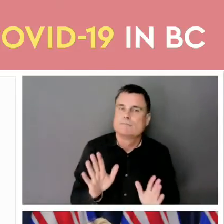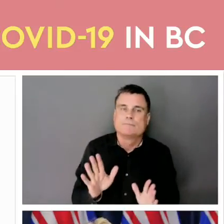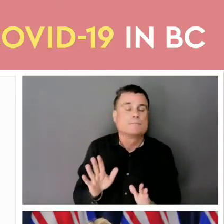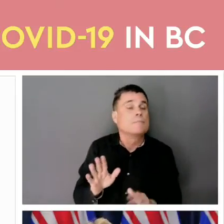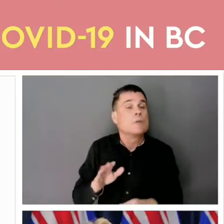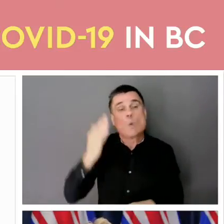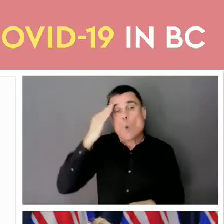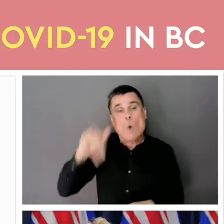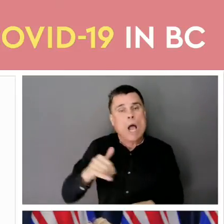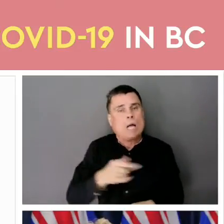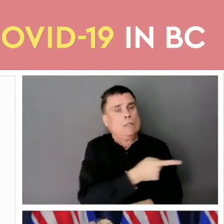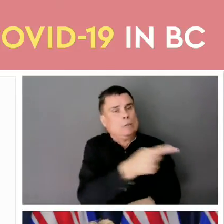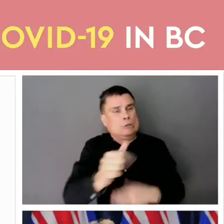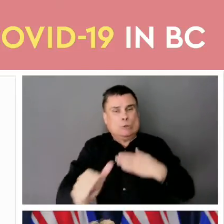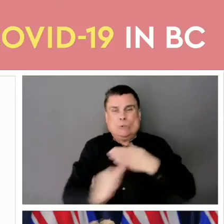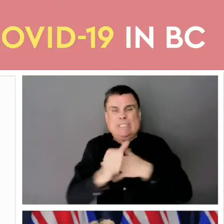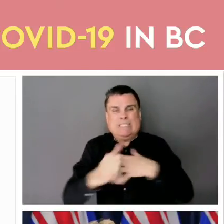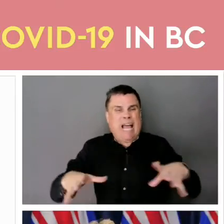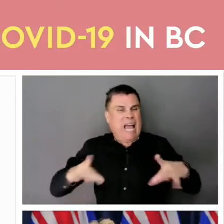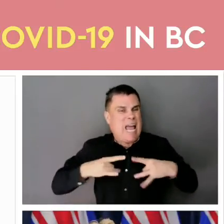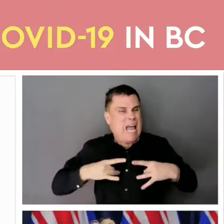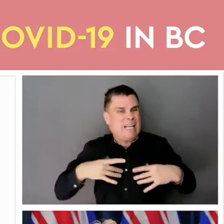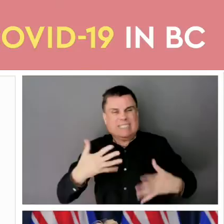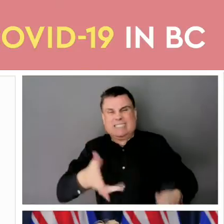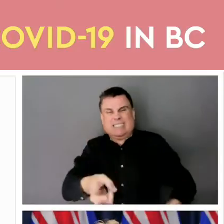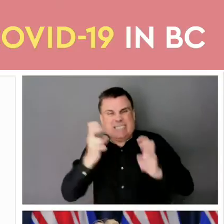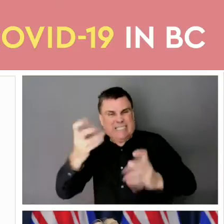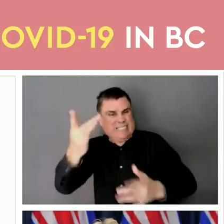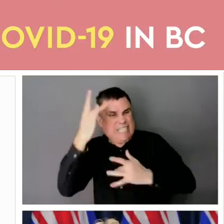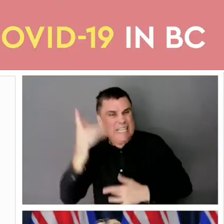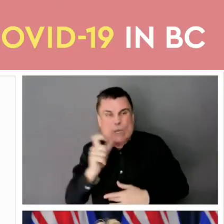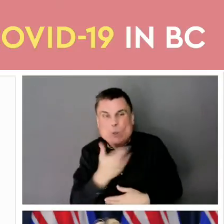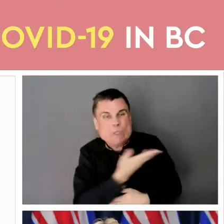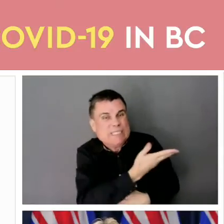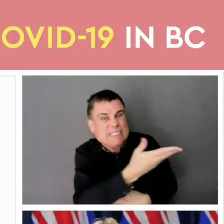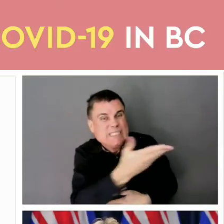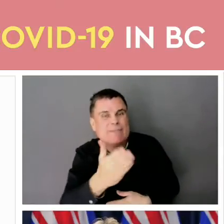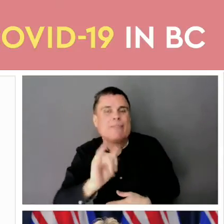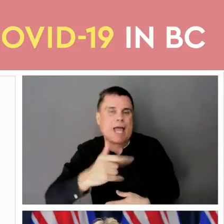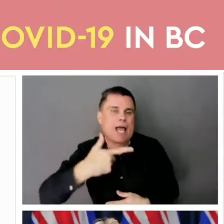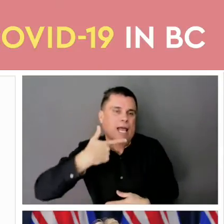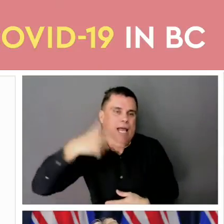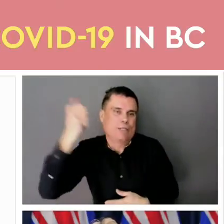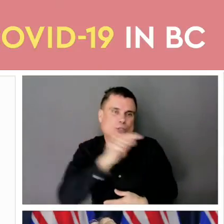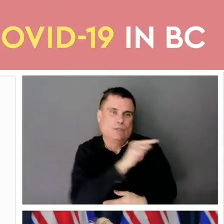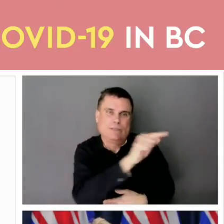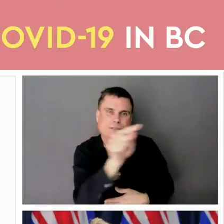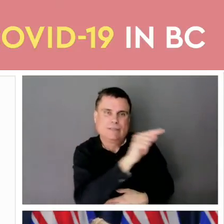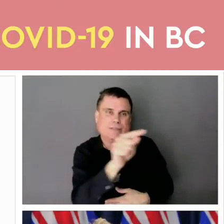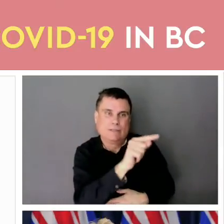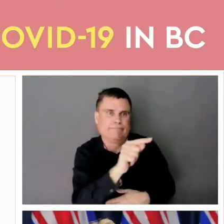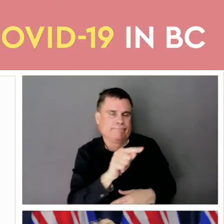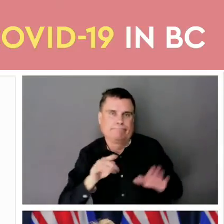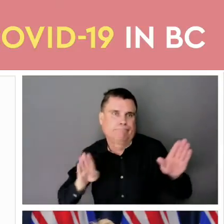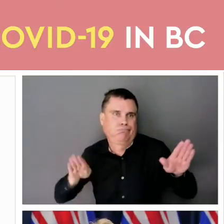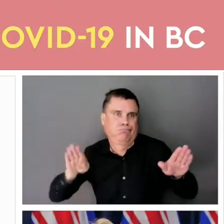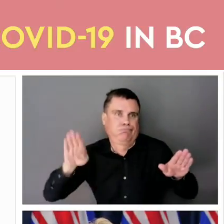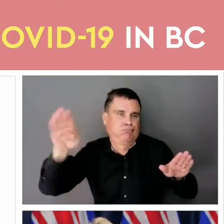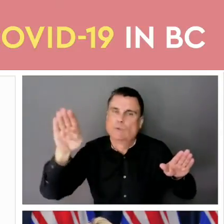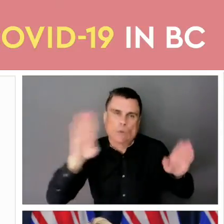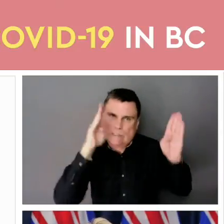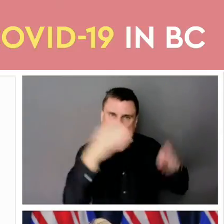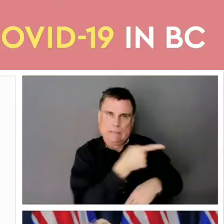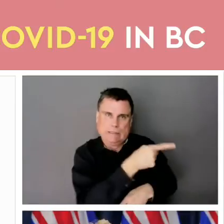from COVID-19 is increasing age. And that increase, that risk increases exponentially after age